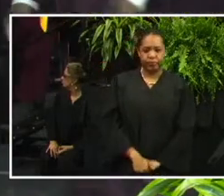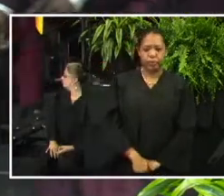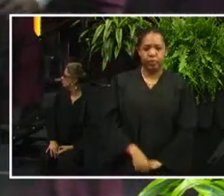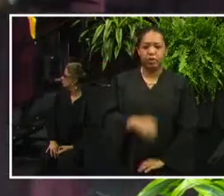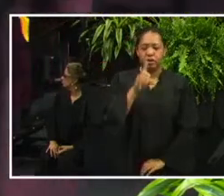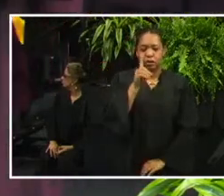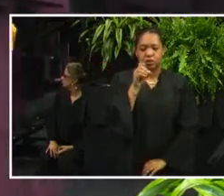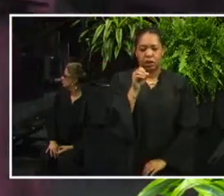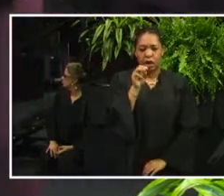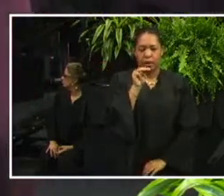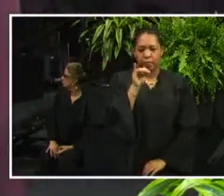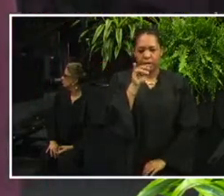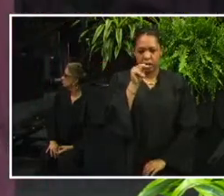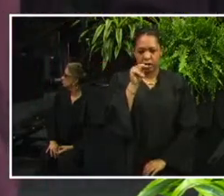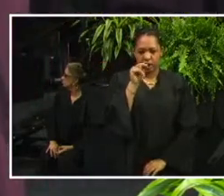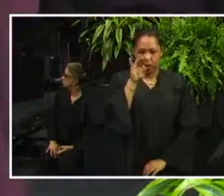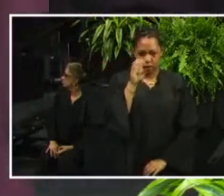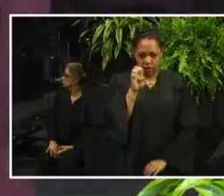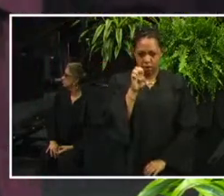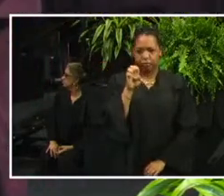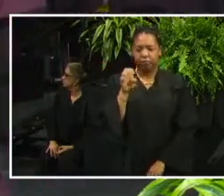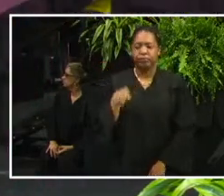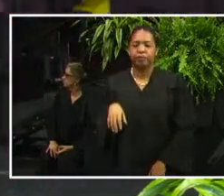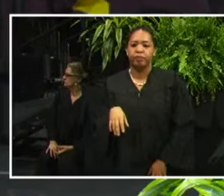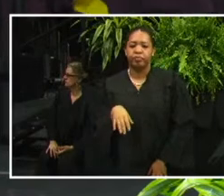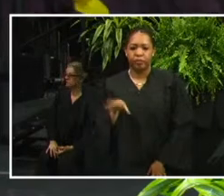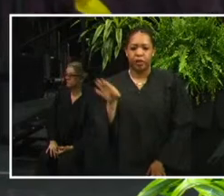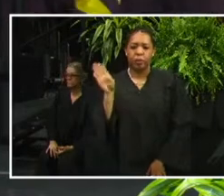Dominique Kavon Brown.